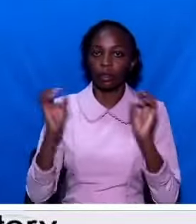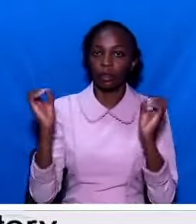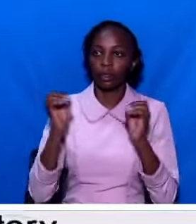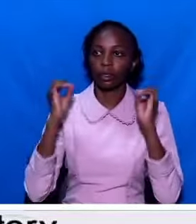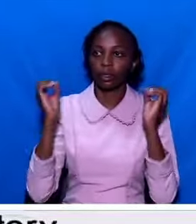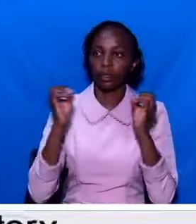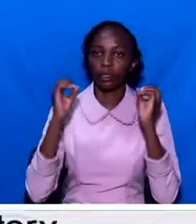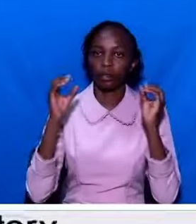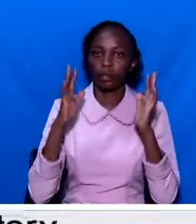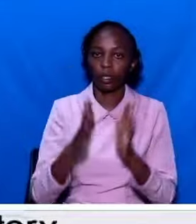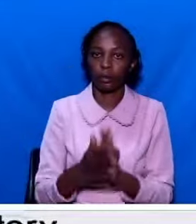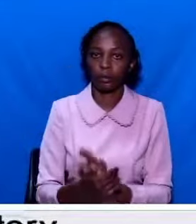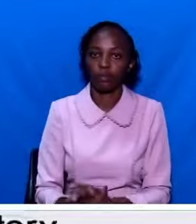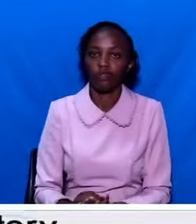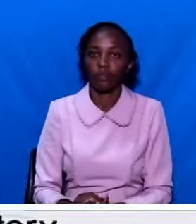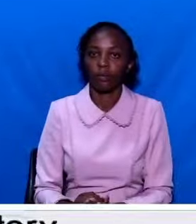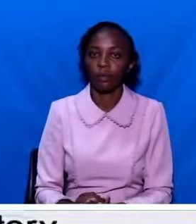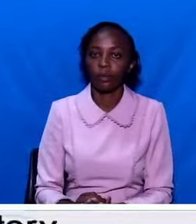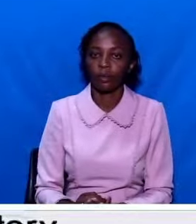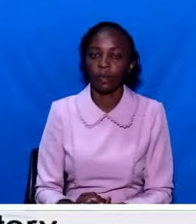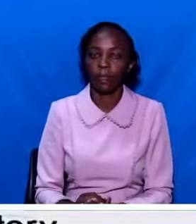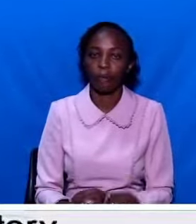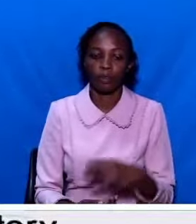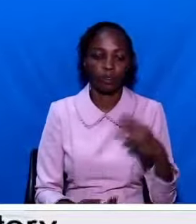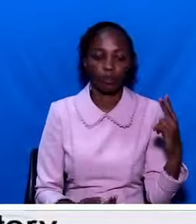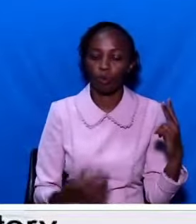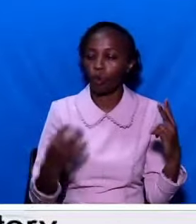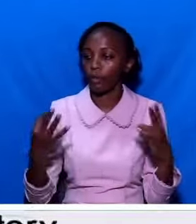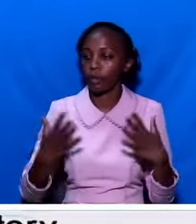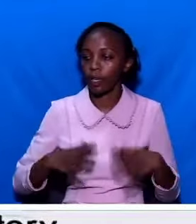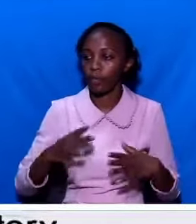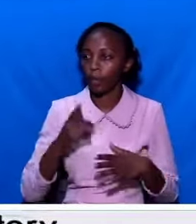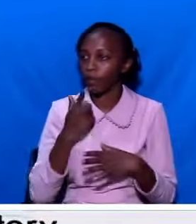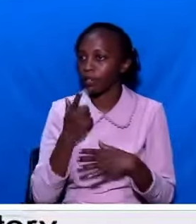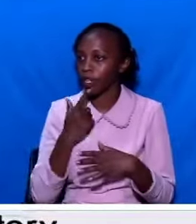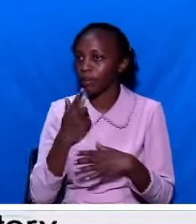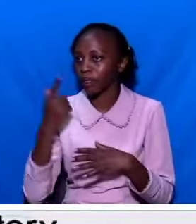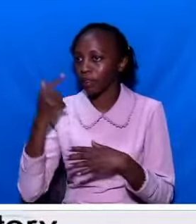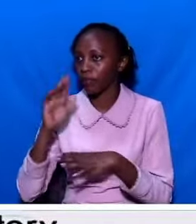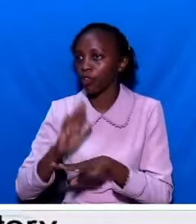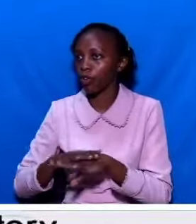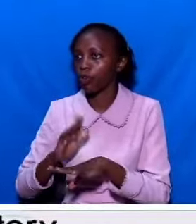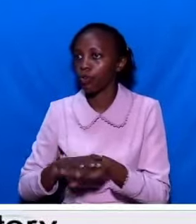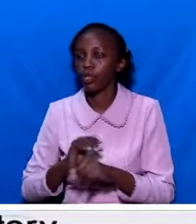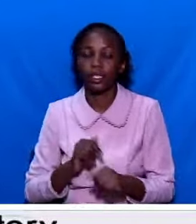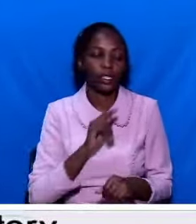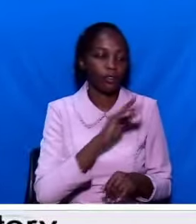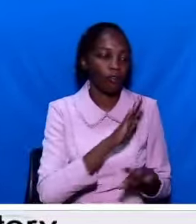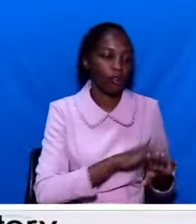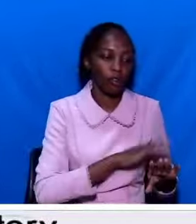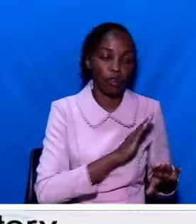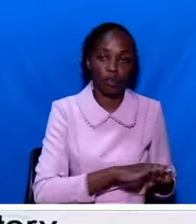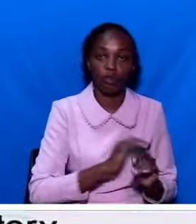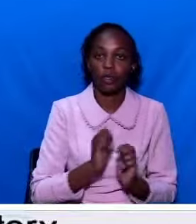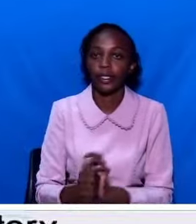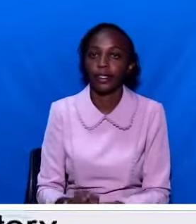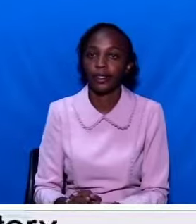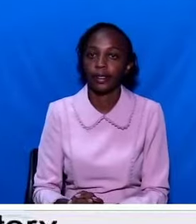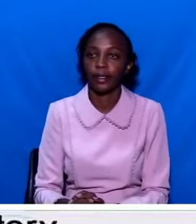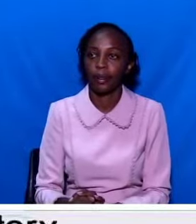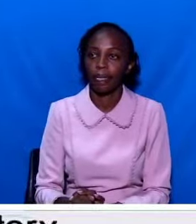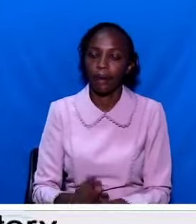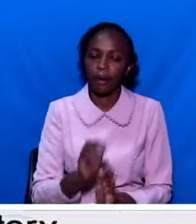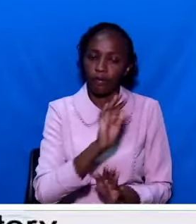Hallelujah. Turn to two or three people, tell them it is for your good. Second, it is for your good. Come